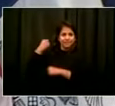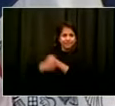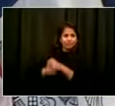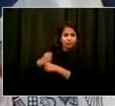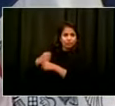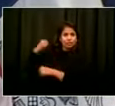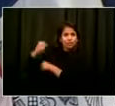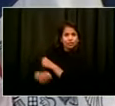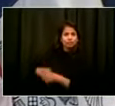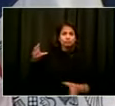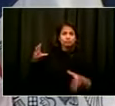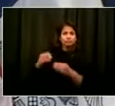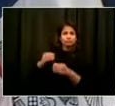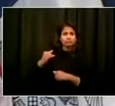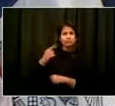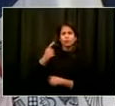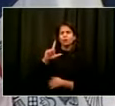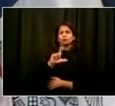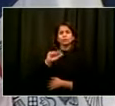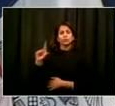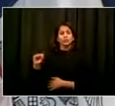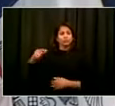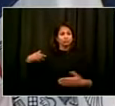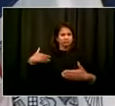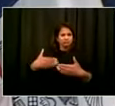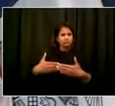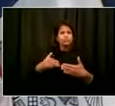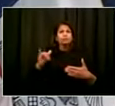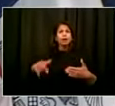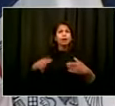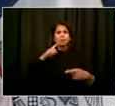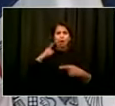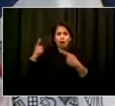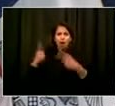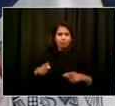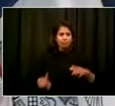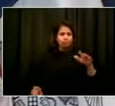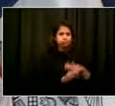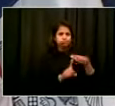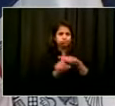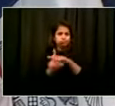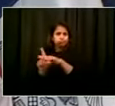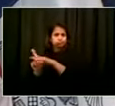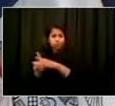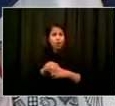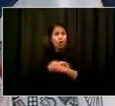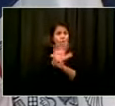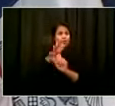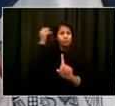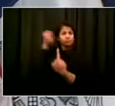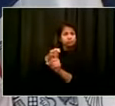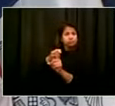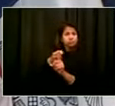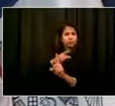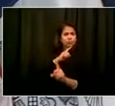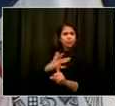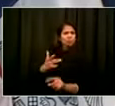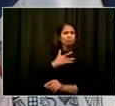levels, but also a year where New Yorkers have done amazing things to support each other and protect each